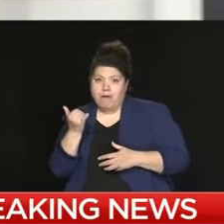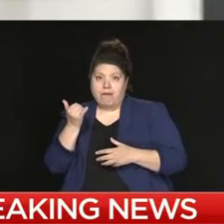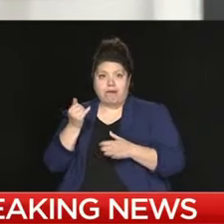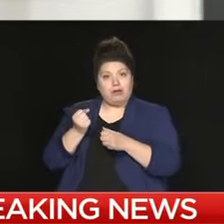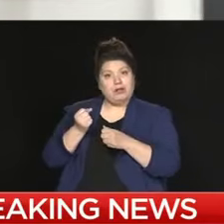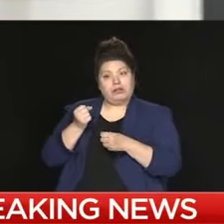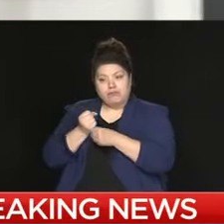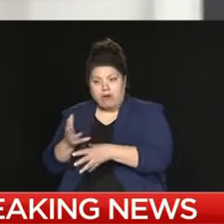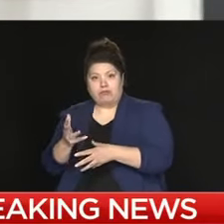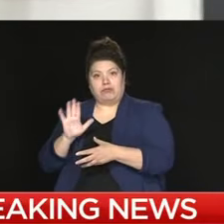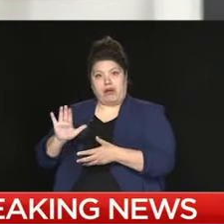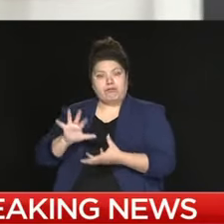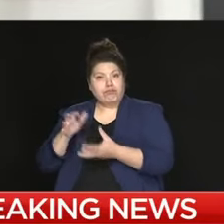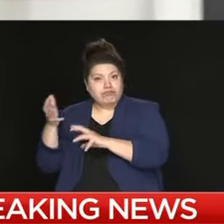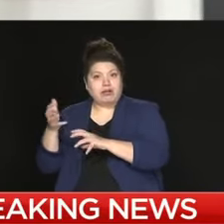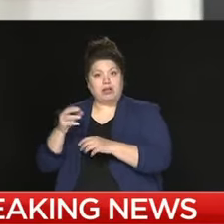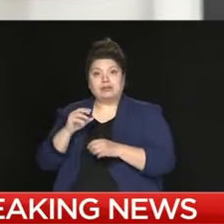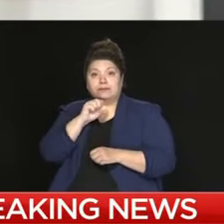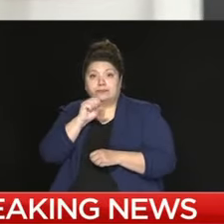in the months and the years to come.